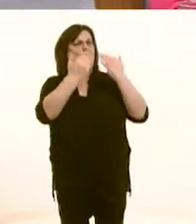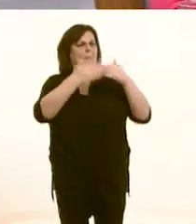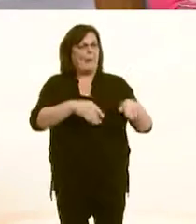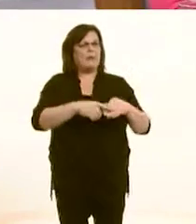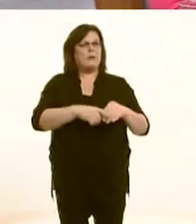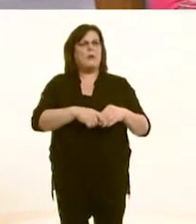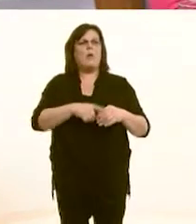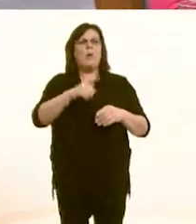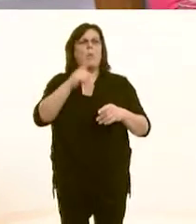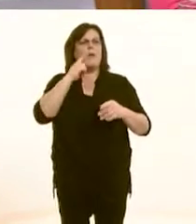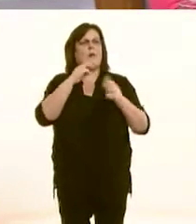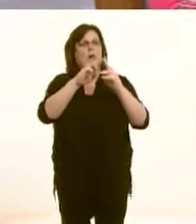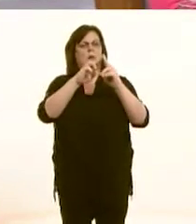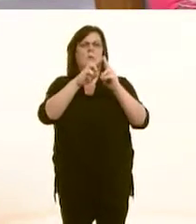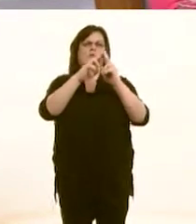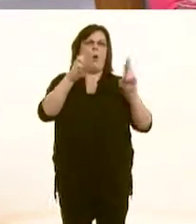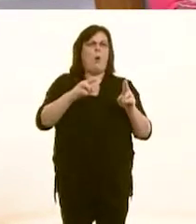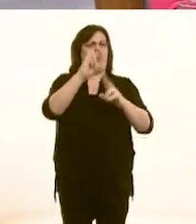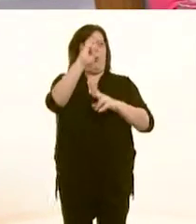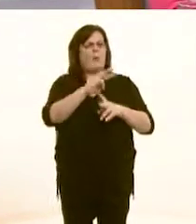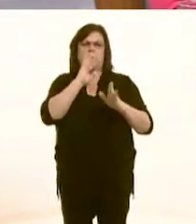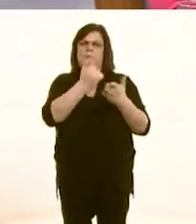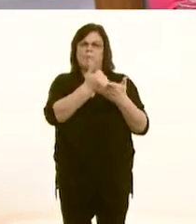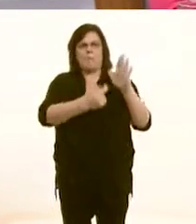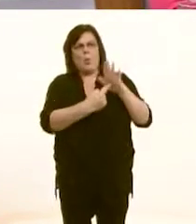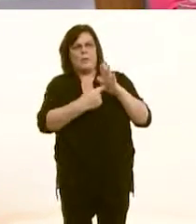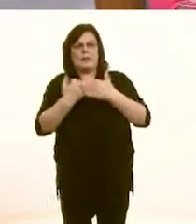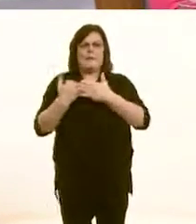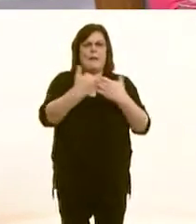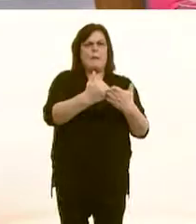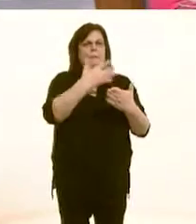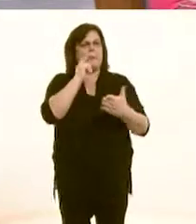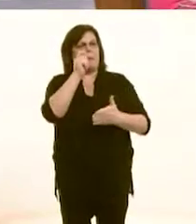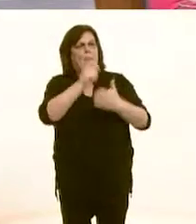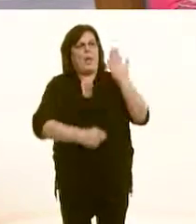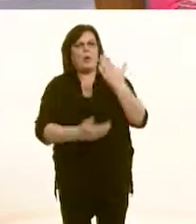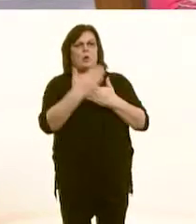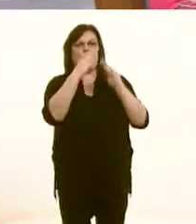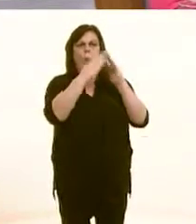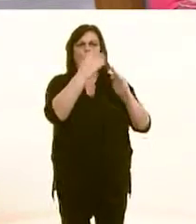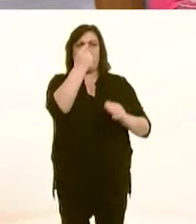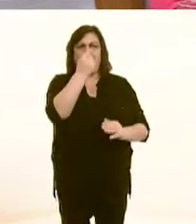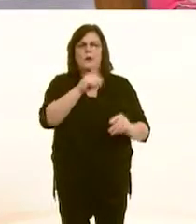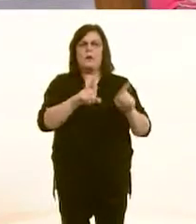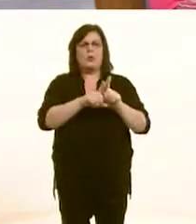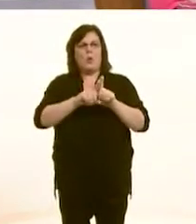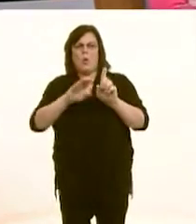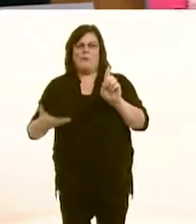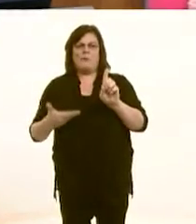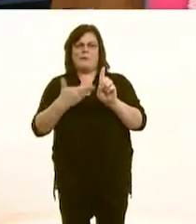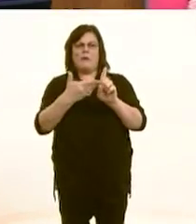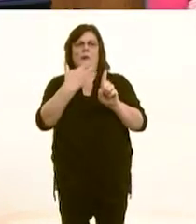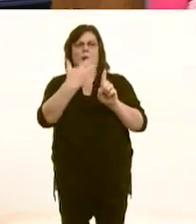Wales, which has been hugely important in terms of allowing people to buy their first homes. And of course, we are on target in terms of our house